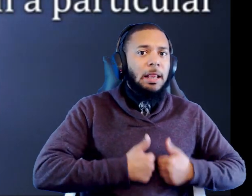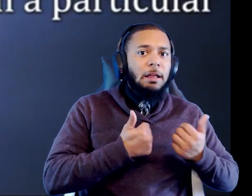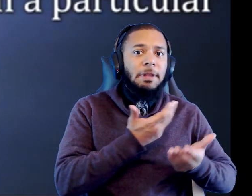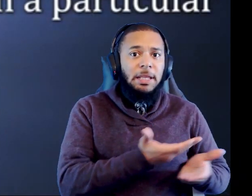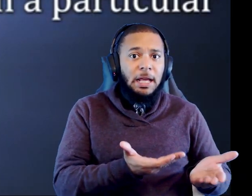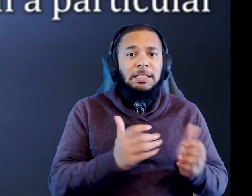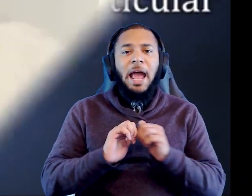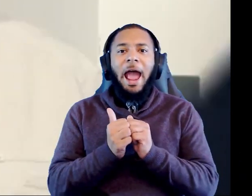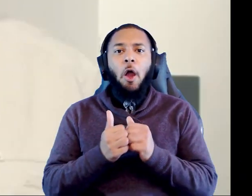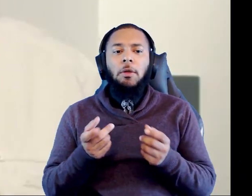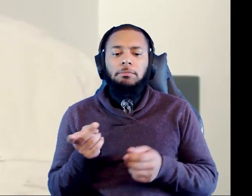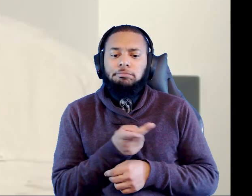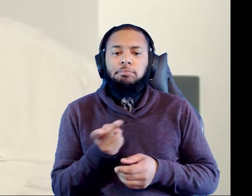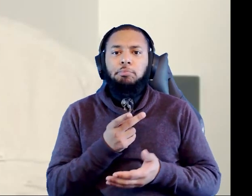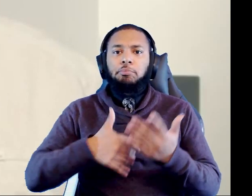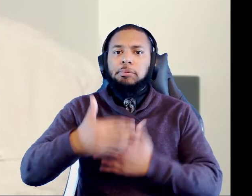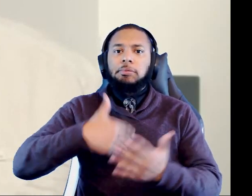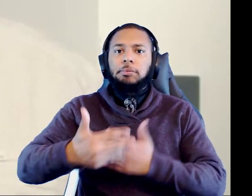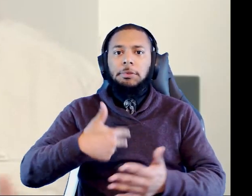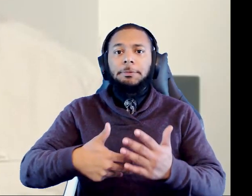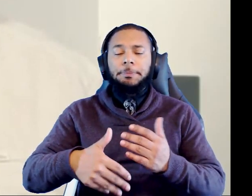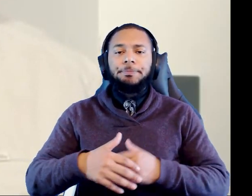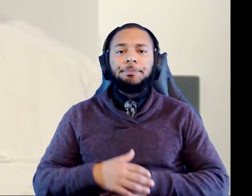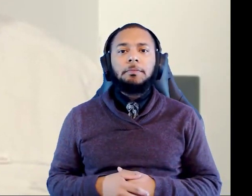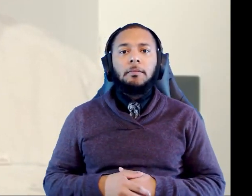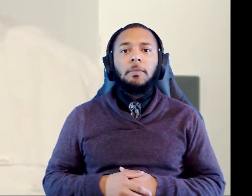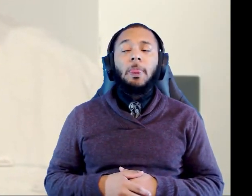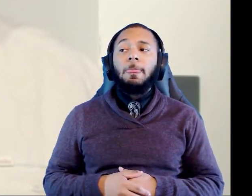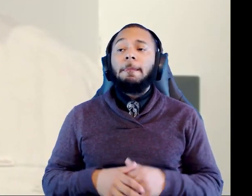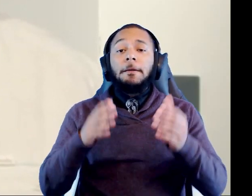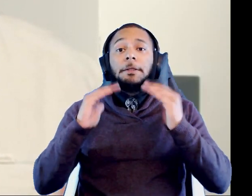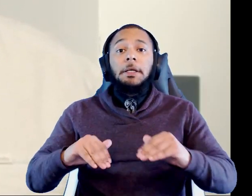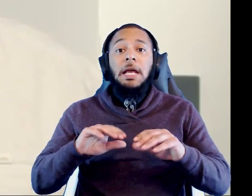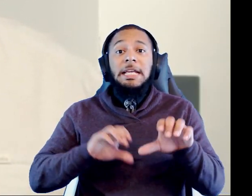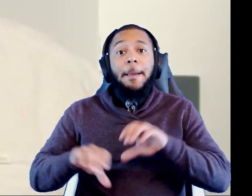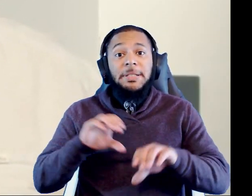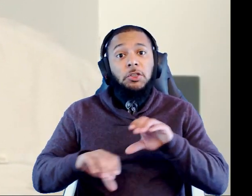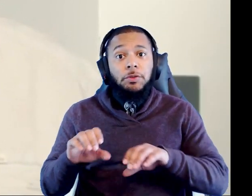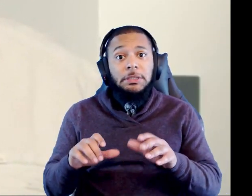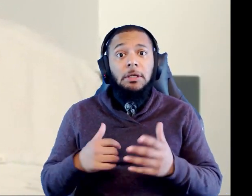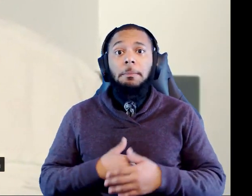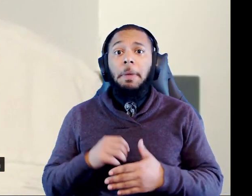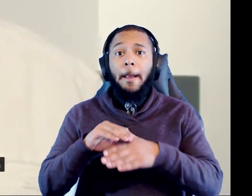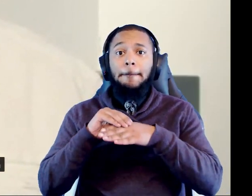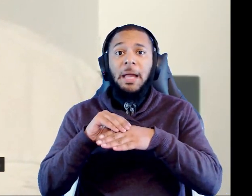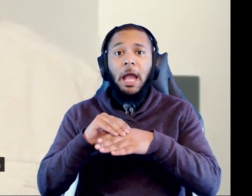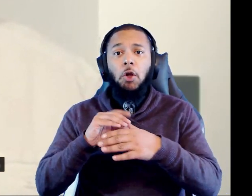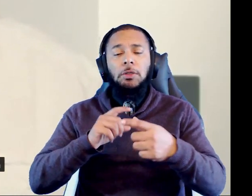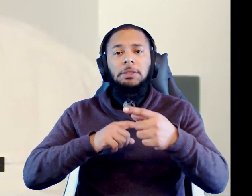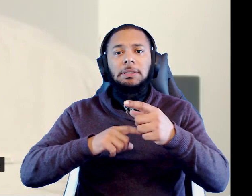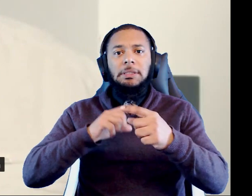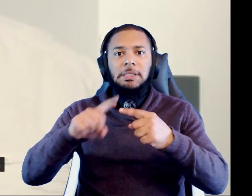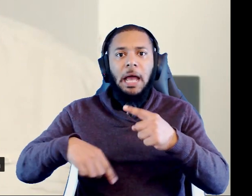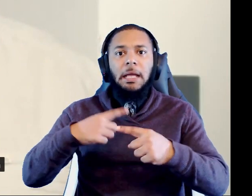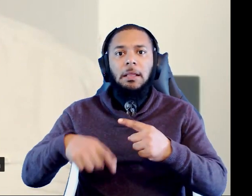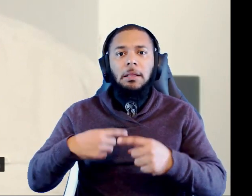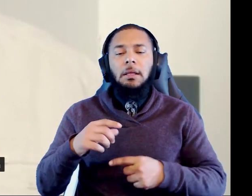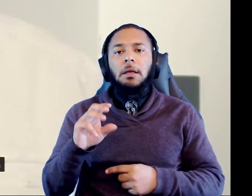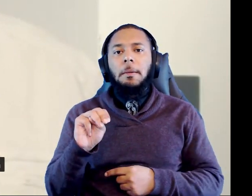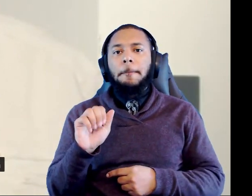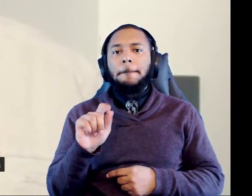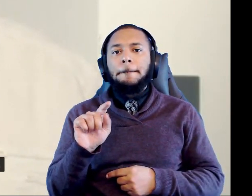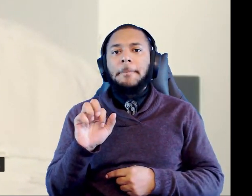environment. Talk about chemistry, we talk about cycling of matter and the flow of energy through